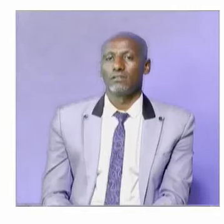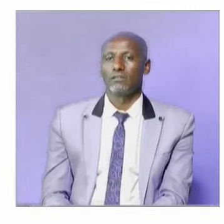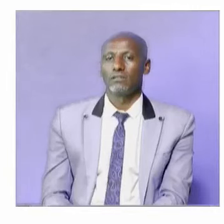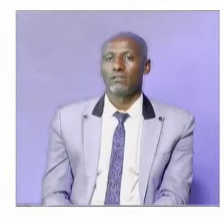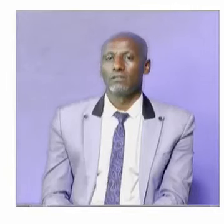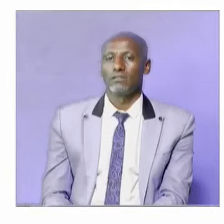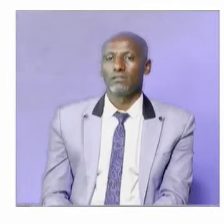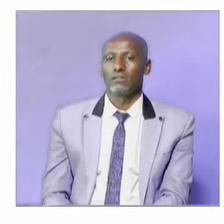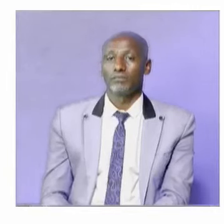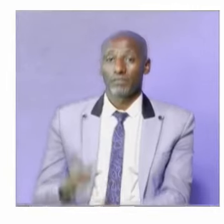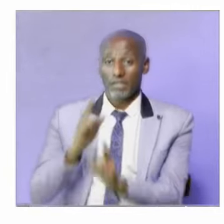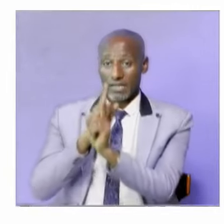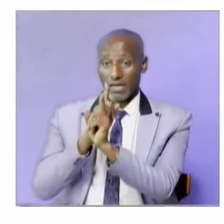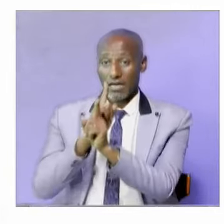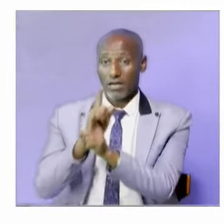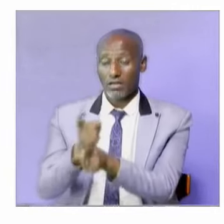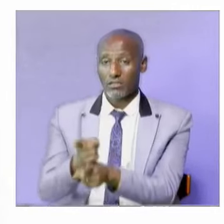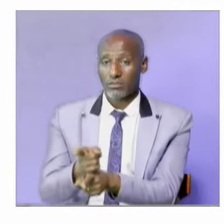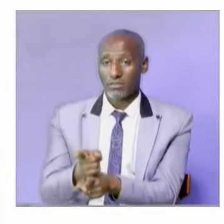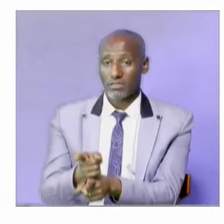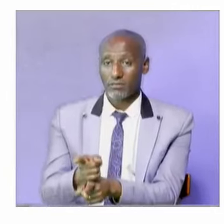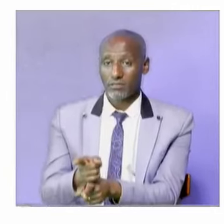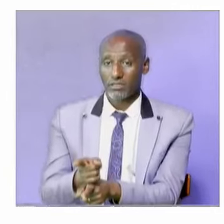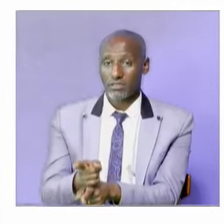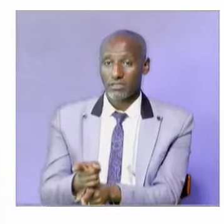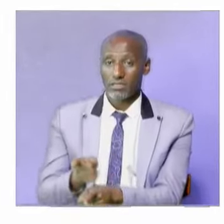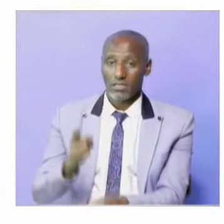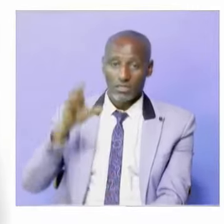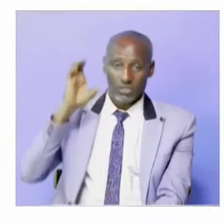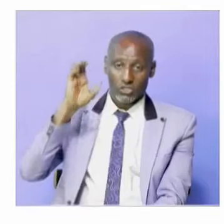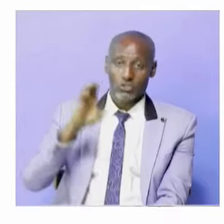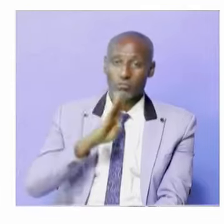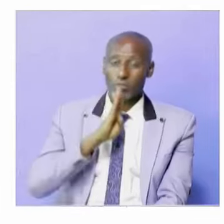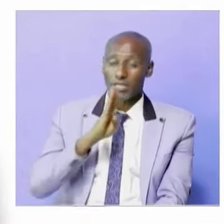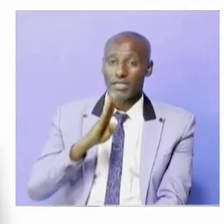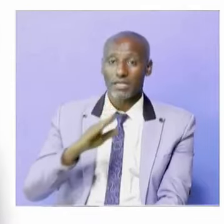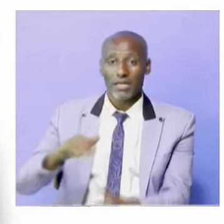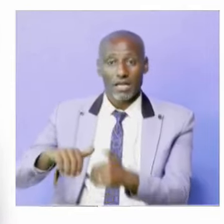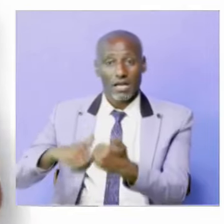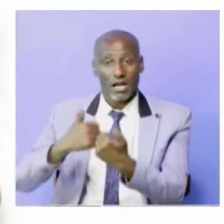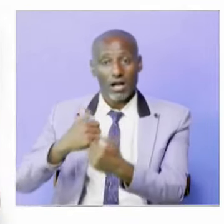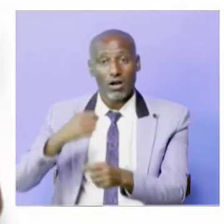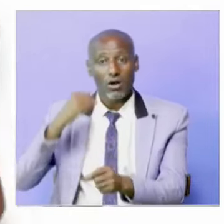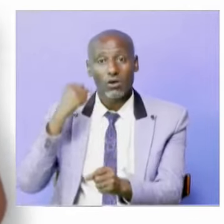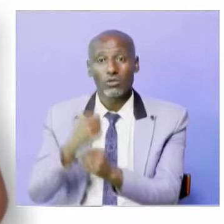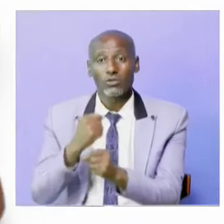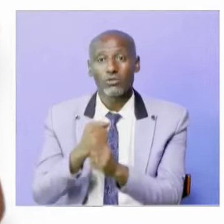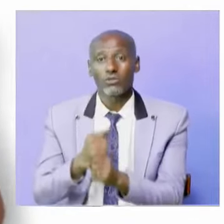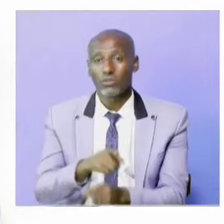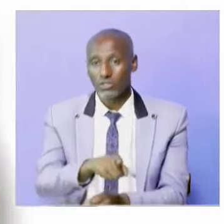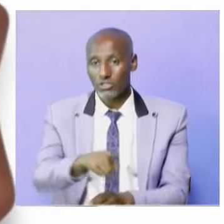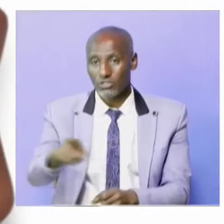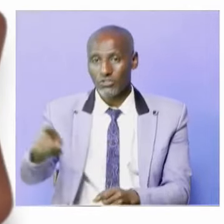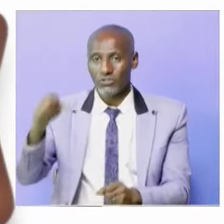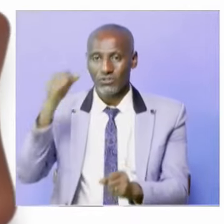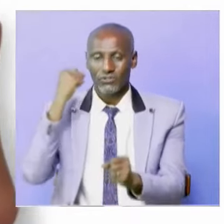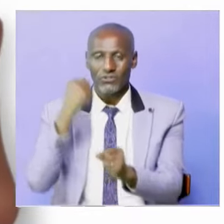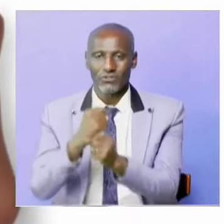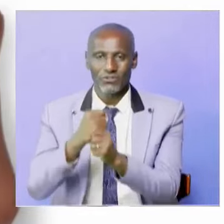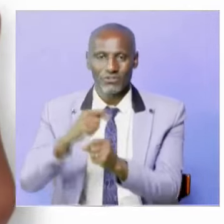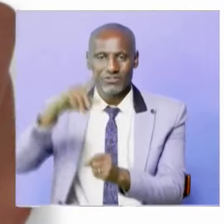When you say here, how do you do? The response should be, how do you do, okay? Don't forget this